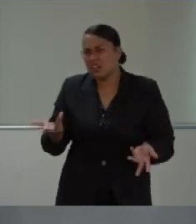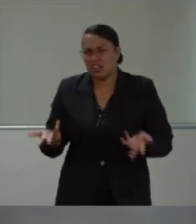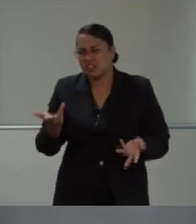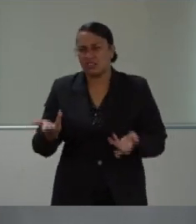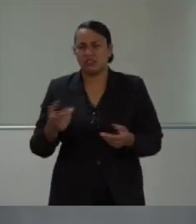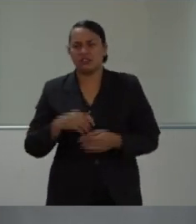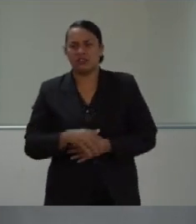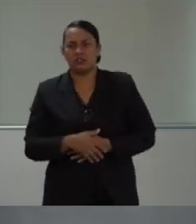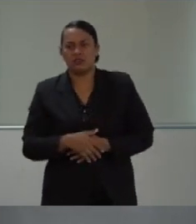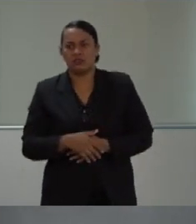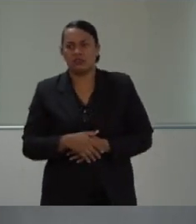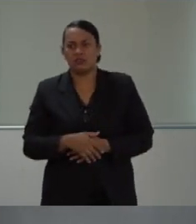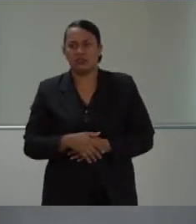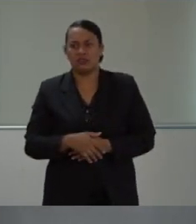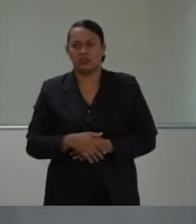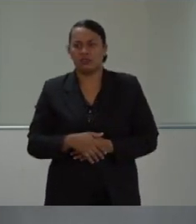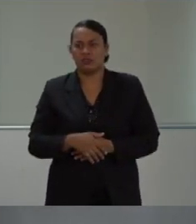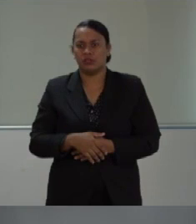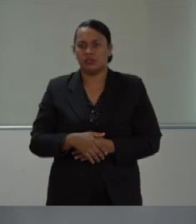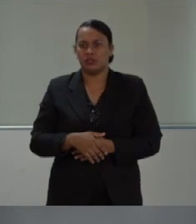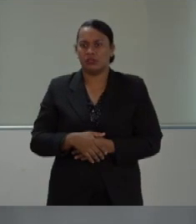been,